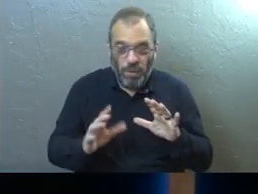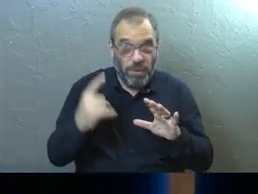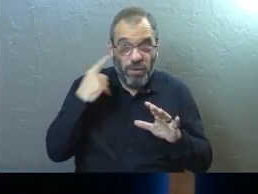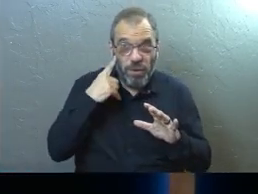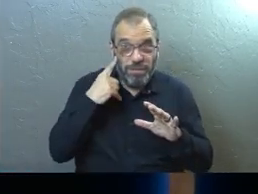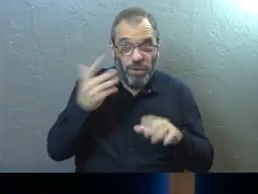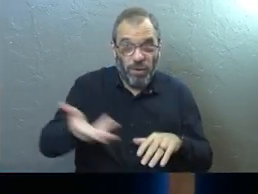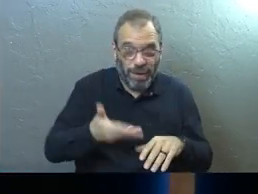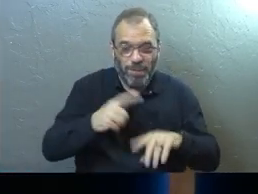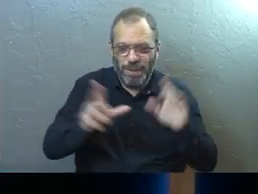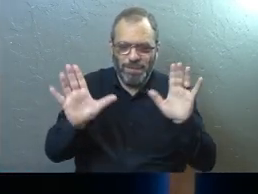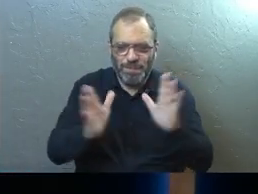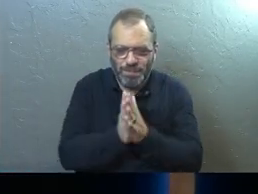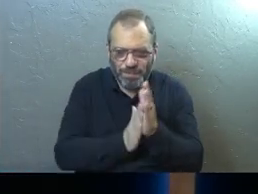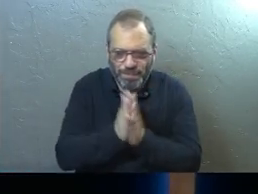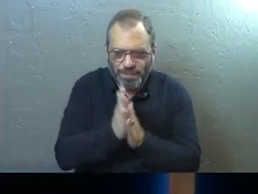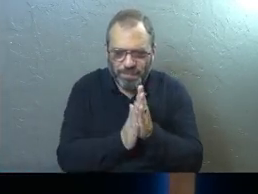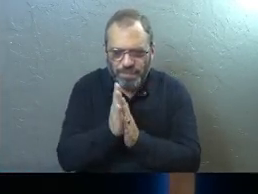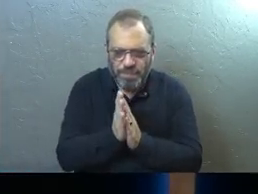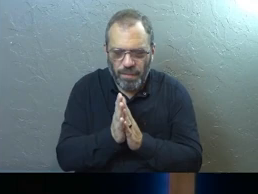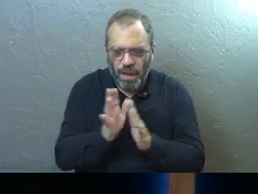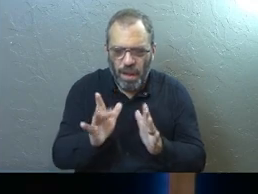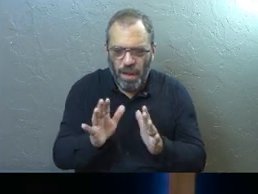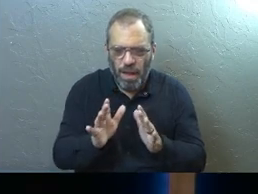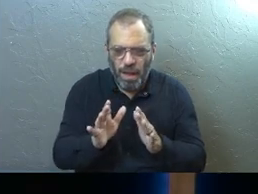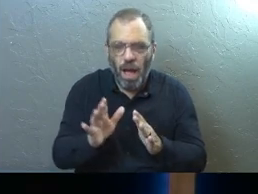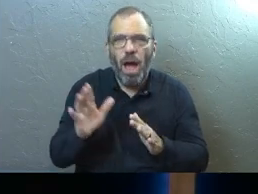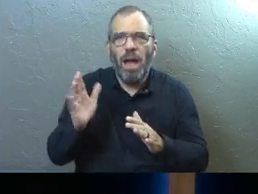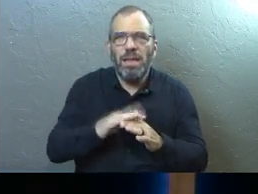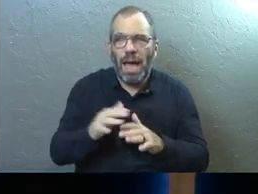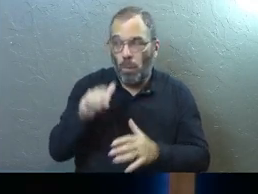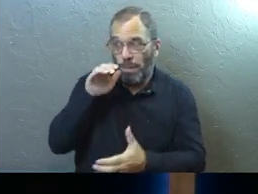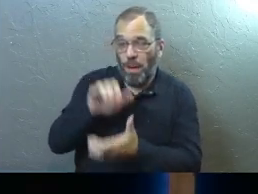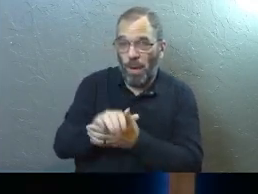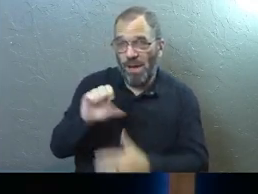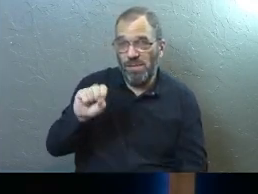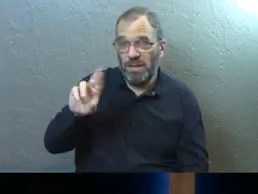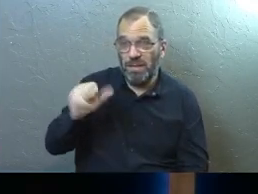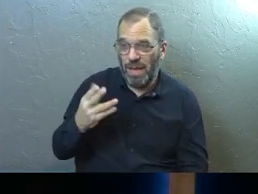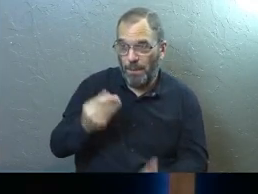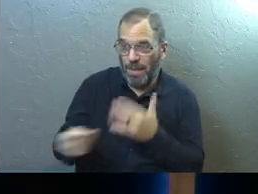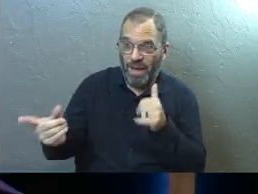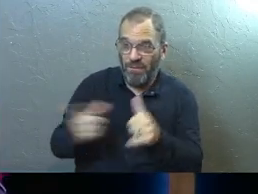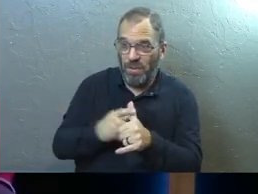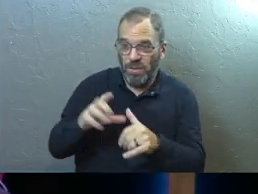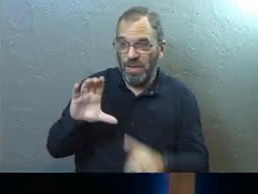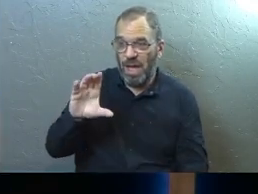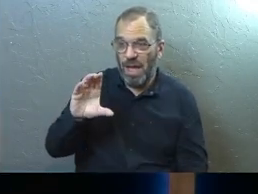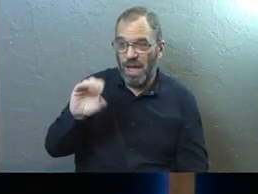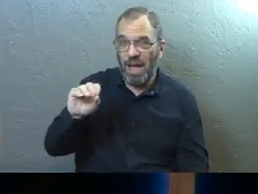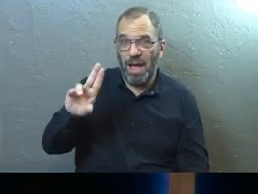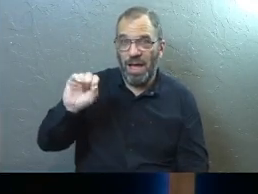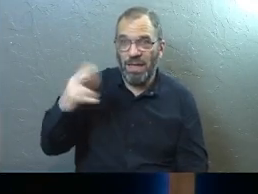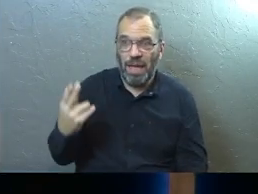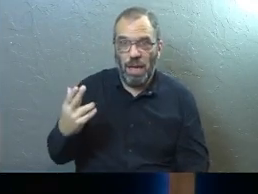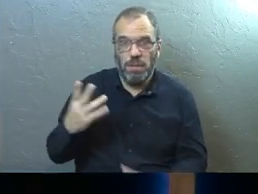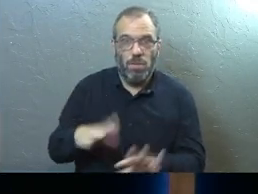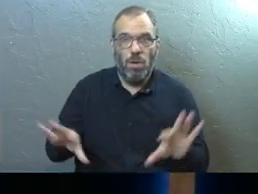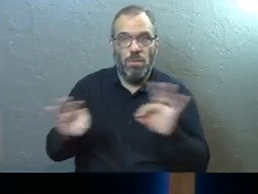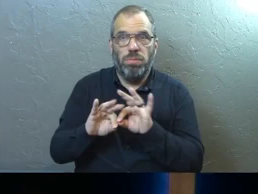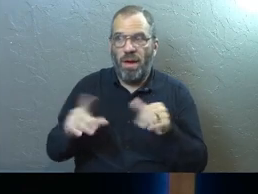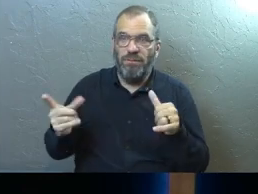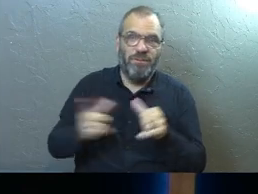heard it, you're welcome. But so there was a, right when like Sarah and I got married, we went to buy our very first couch and it was a big deal,